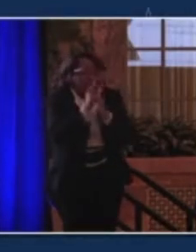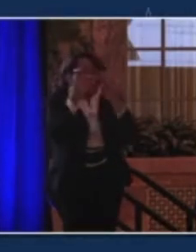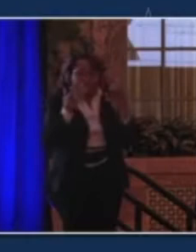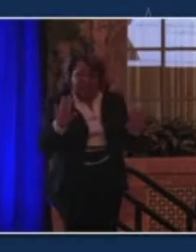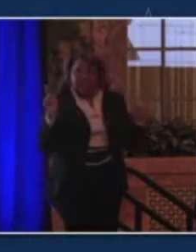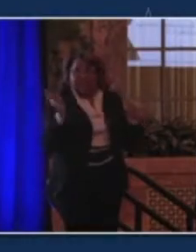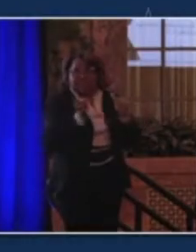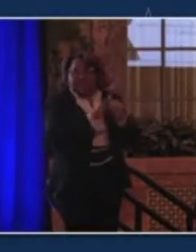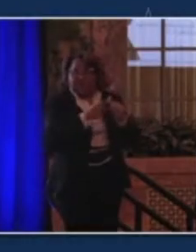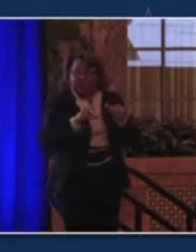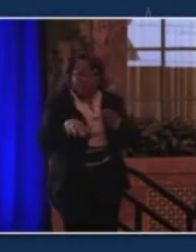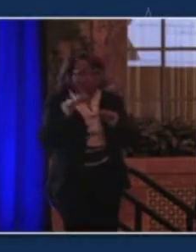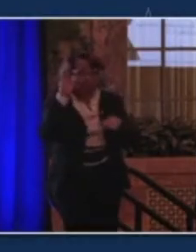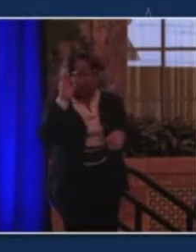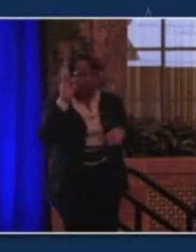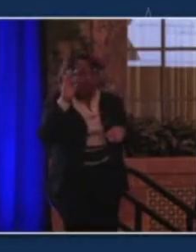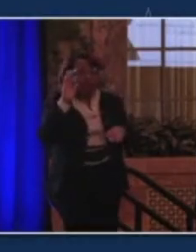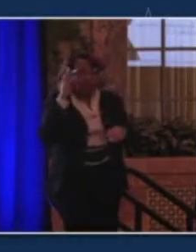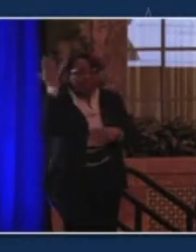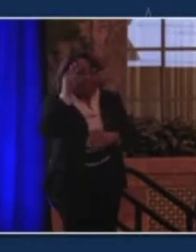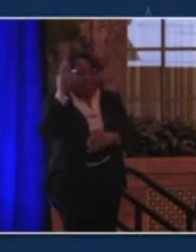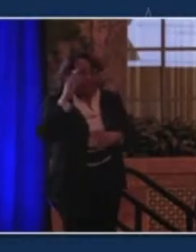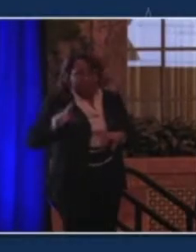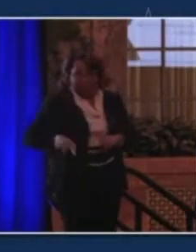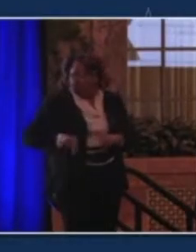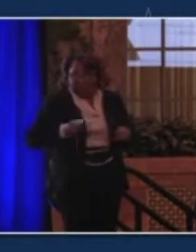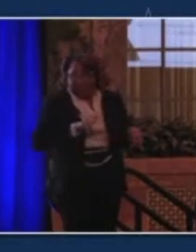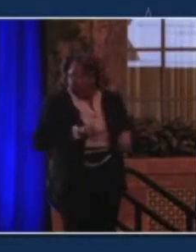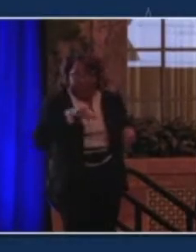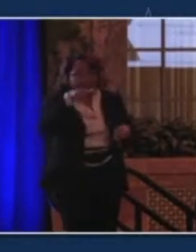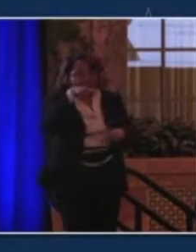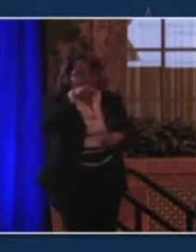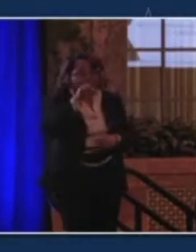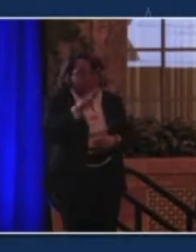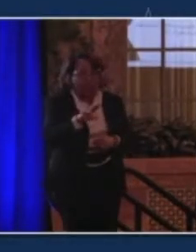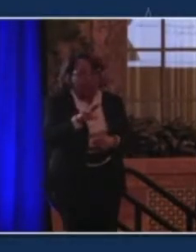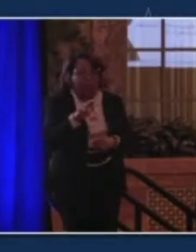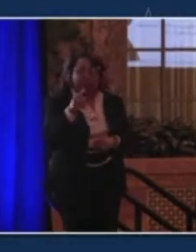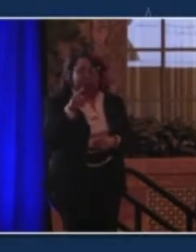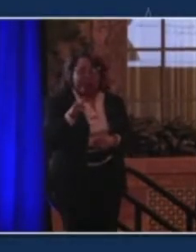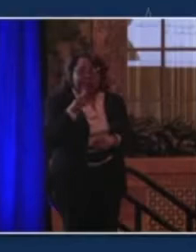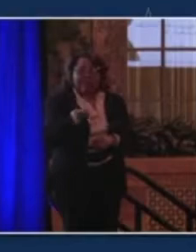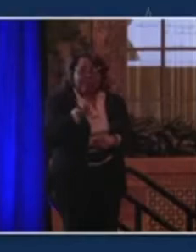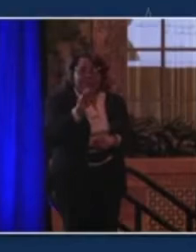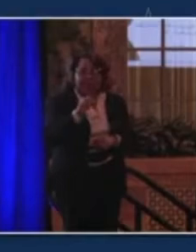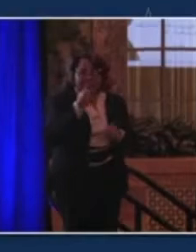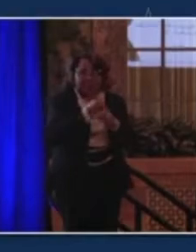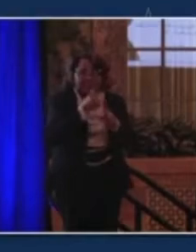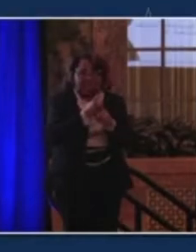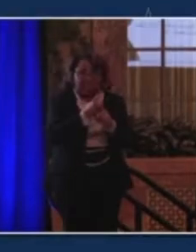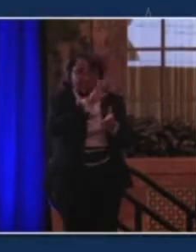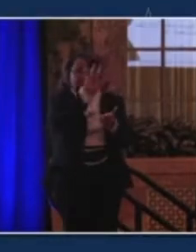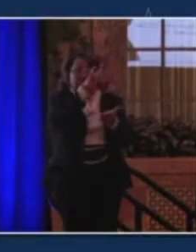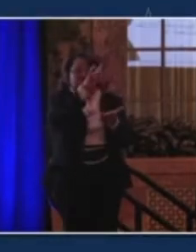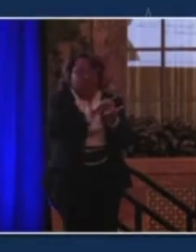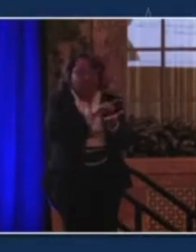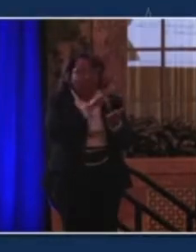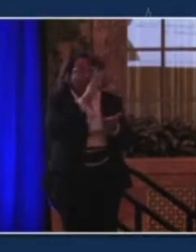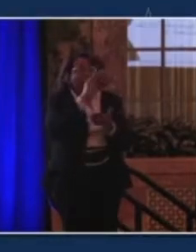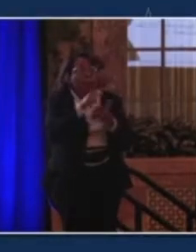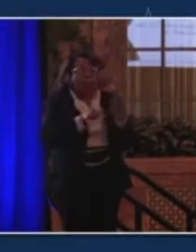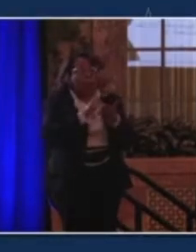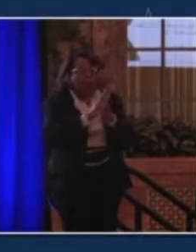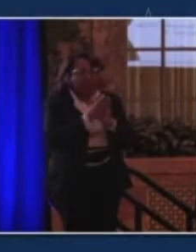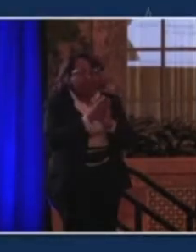first inauguration speech at Navy Pier, Mayor Washington found himself front and center in what became known